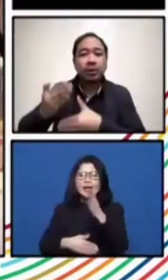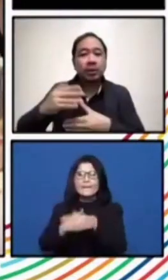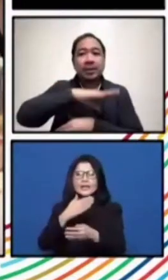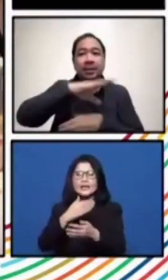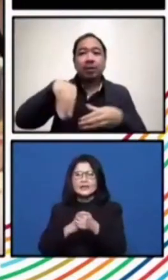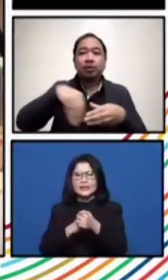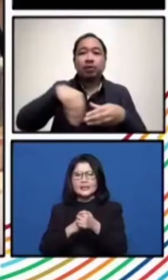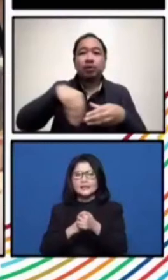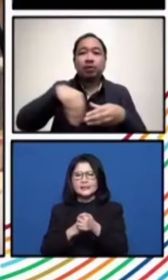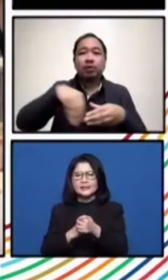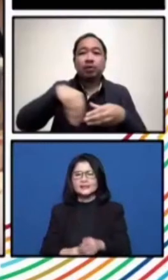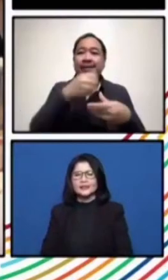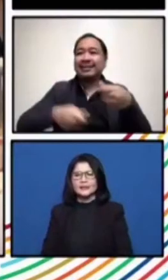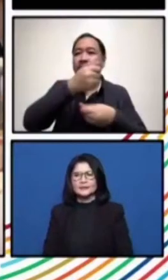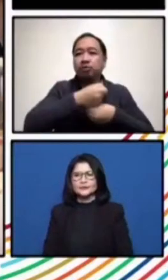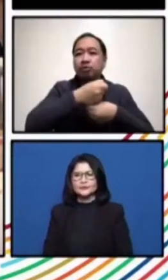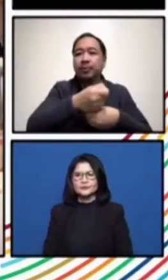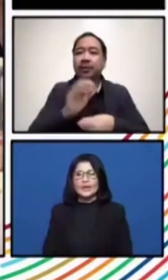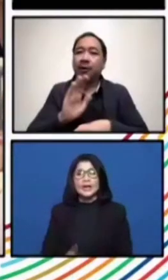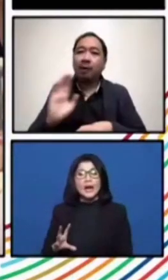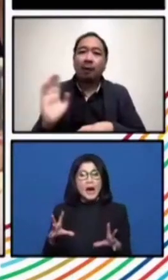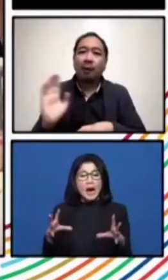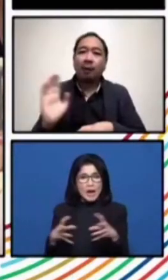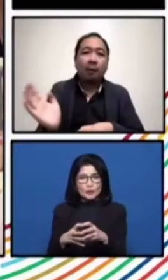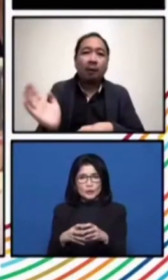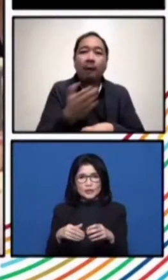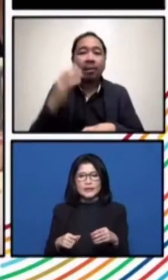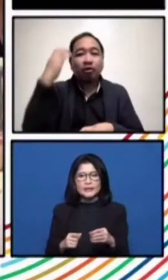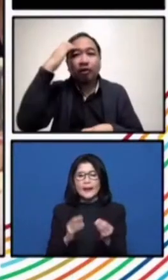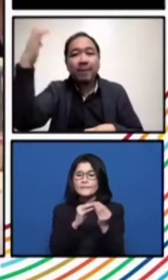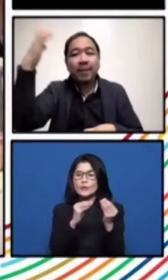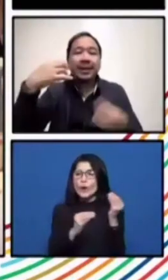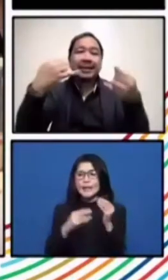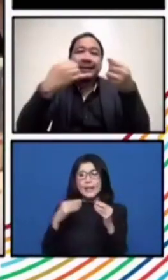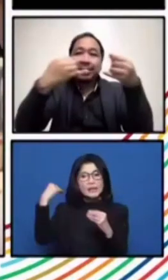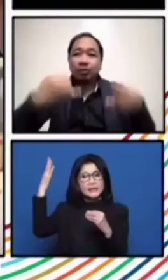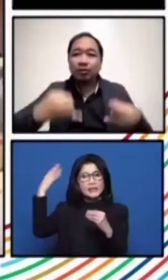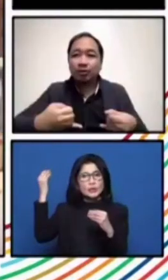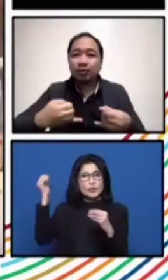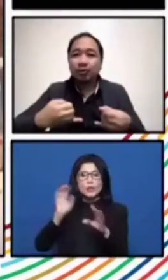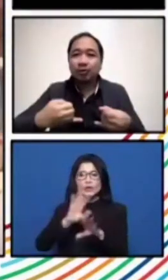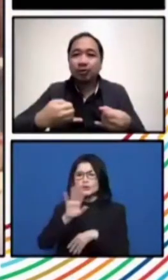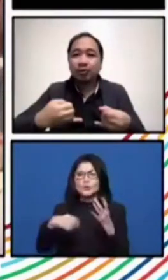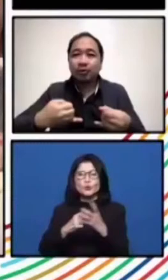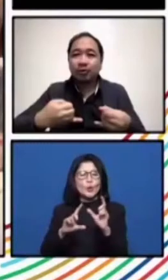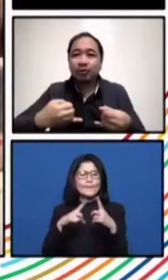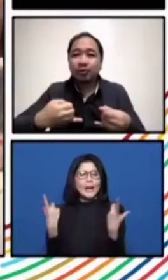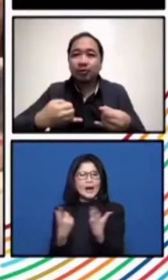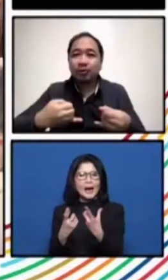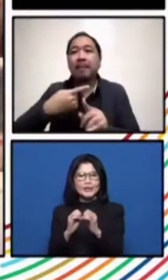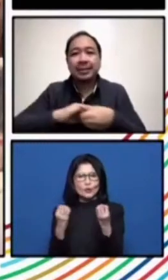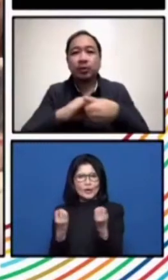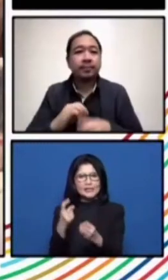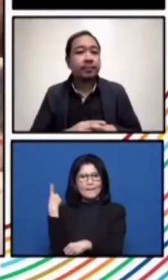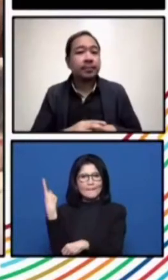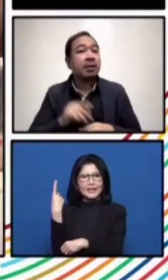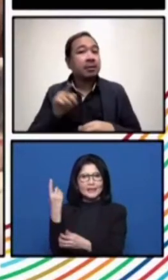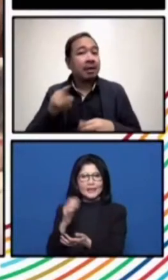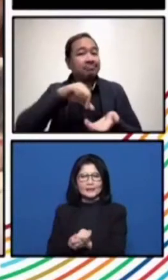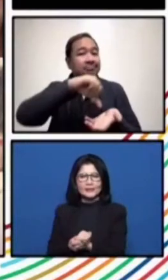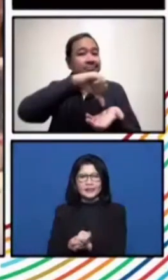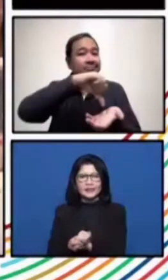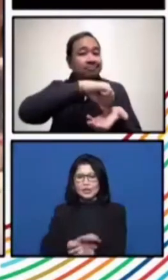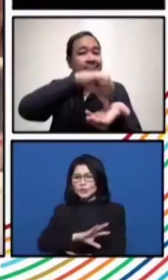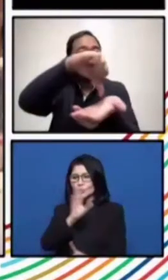institutions and organizations in all provinces we established accessibility monitoring and inspection